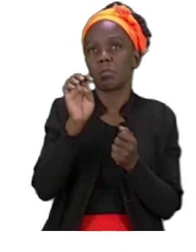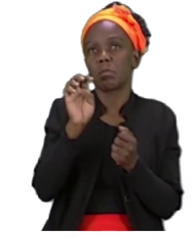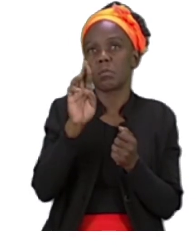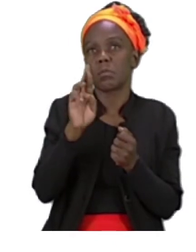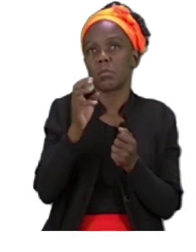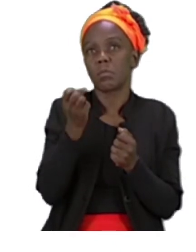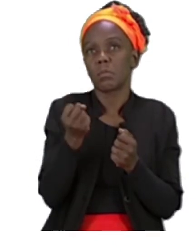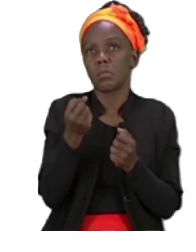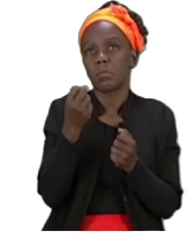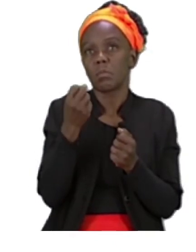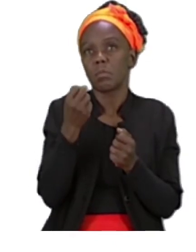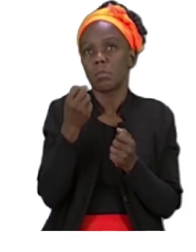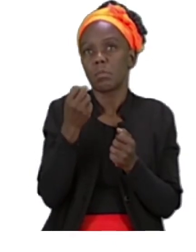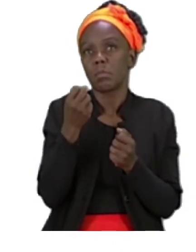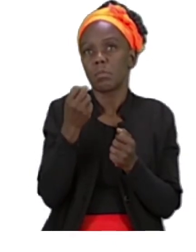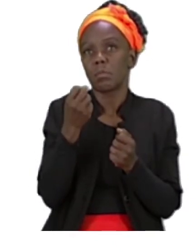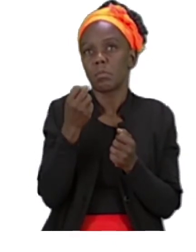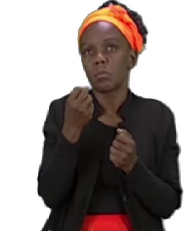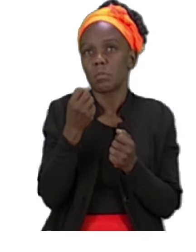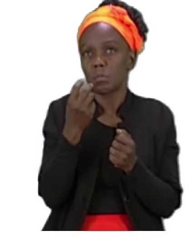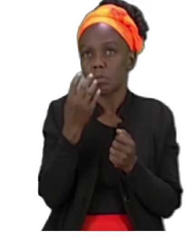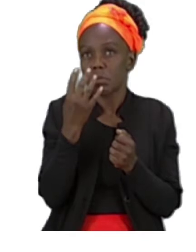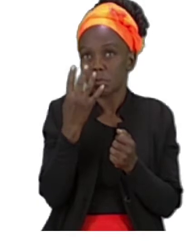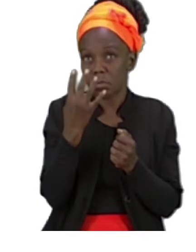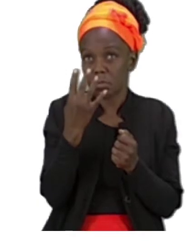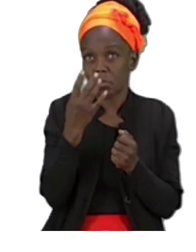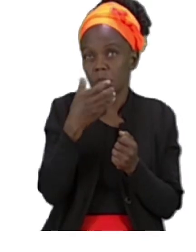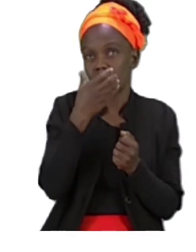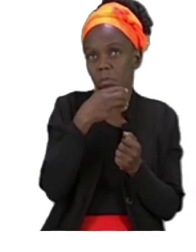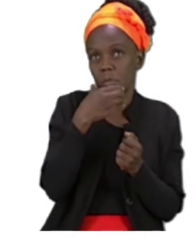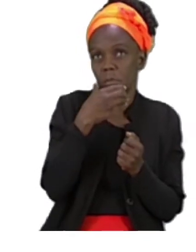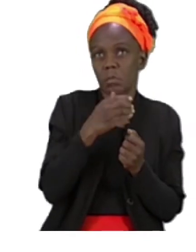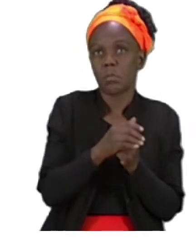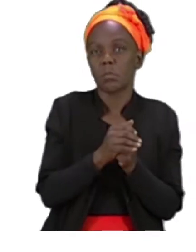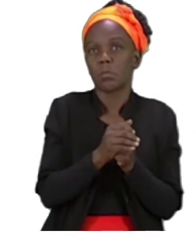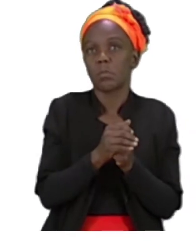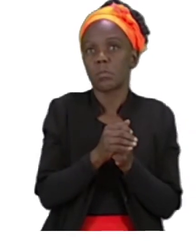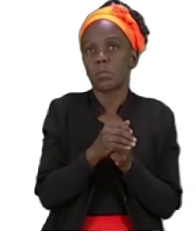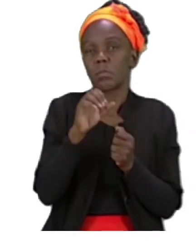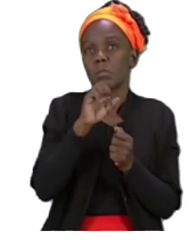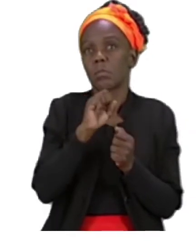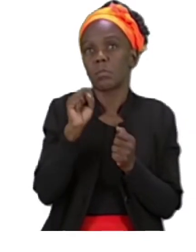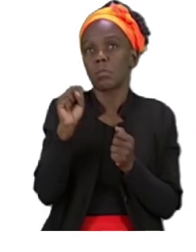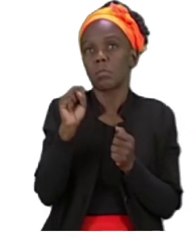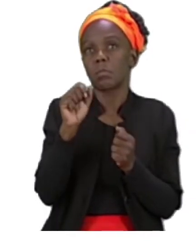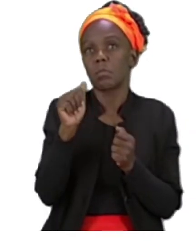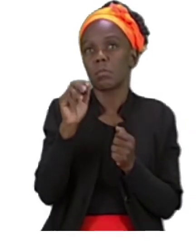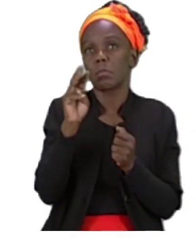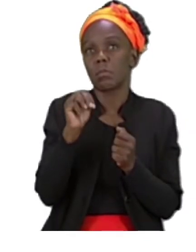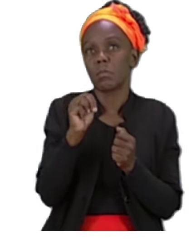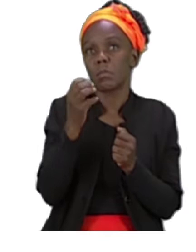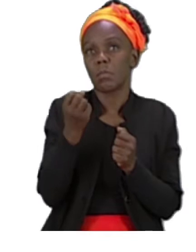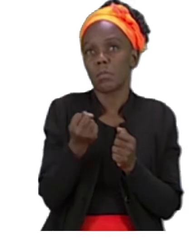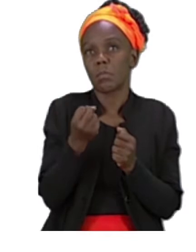2 apples. 4 apples. Sam has 3